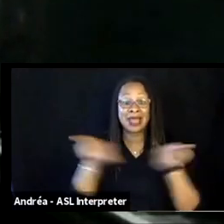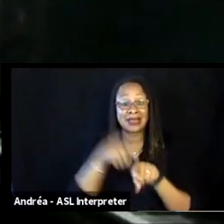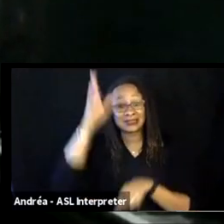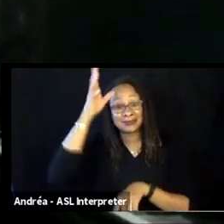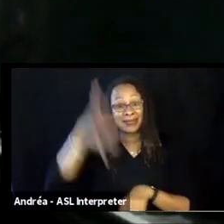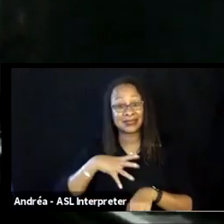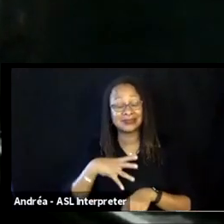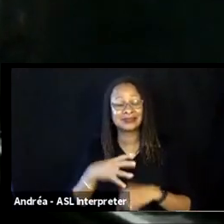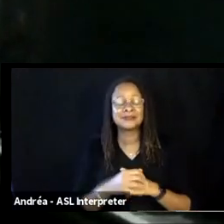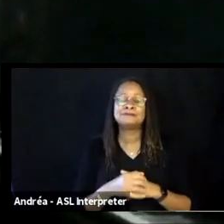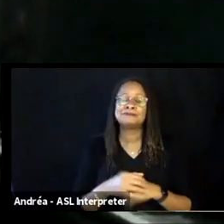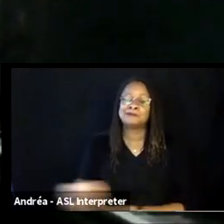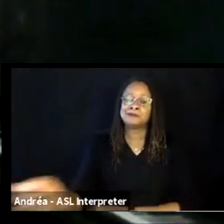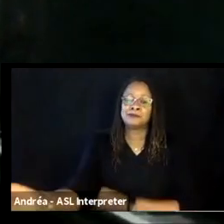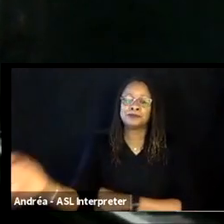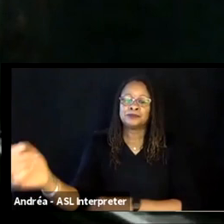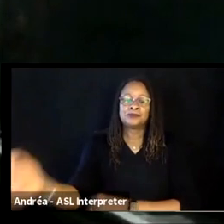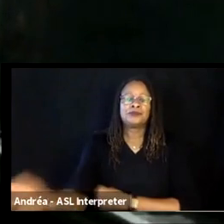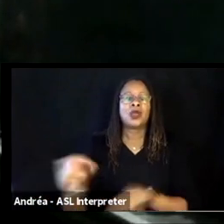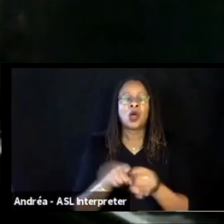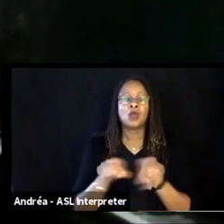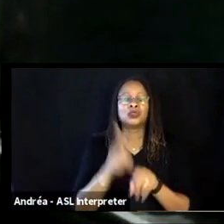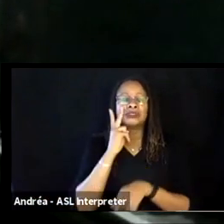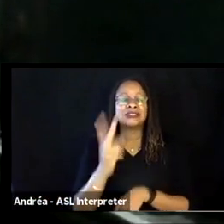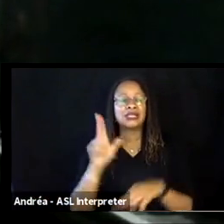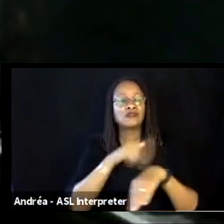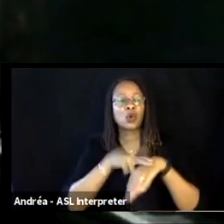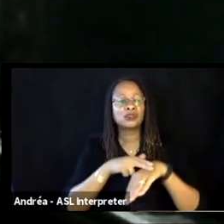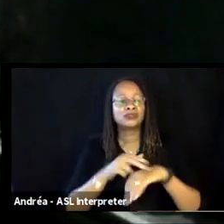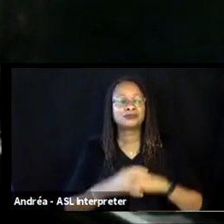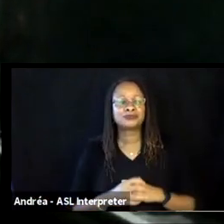their, male counterparts. We were also seeing, of course,